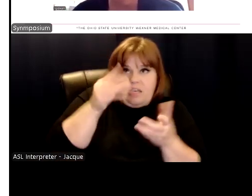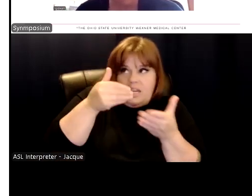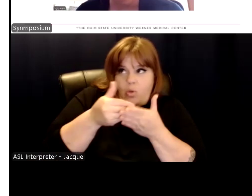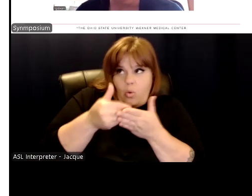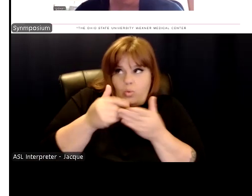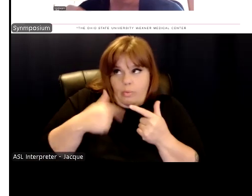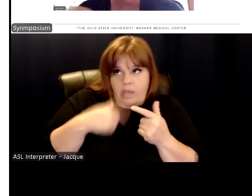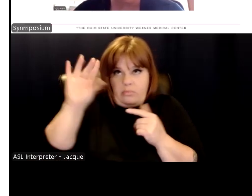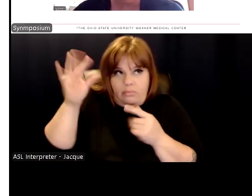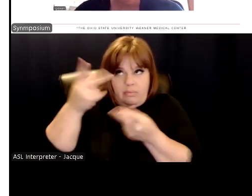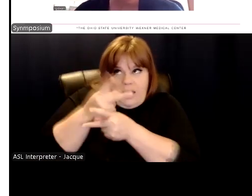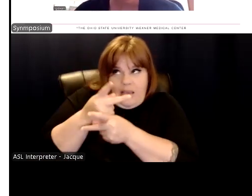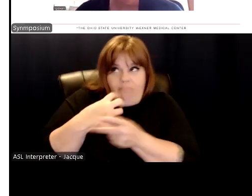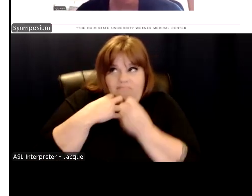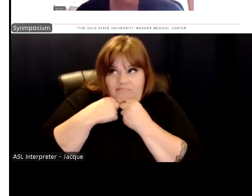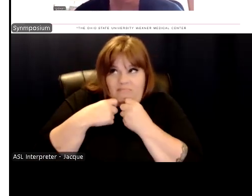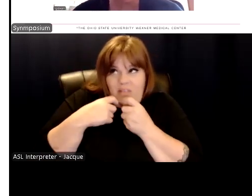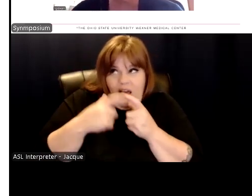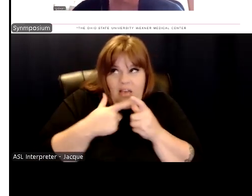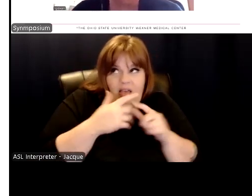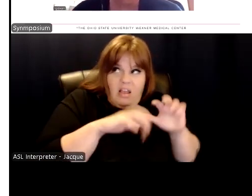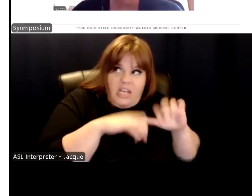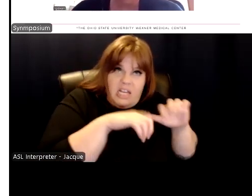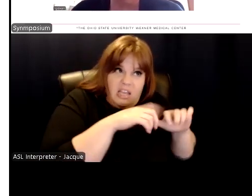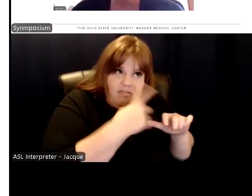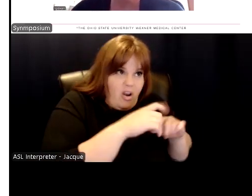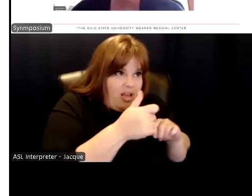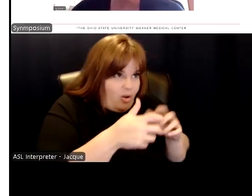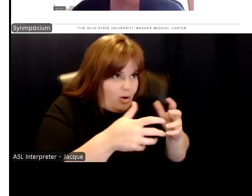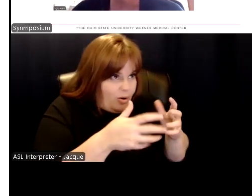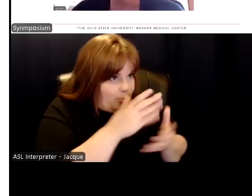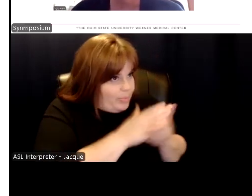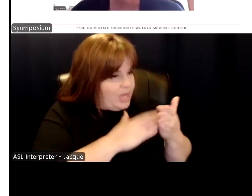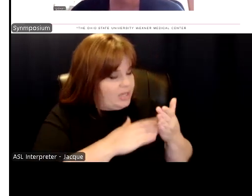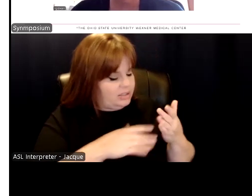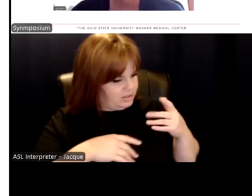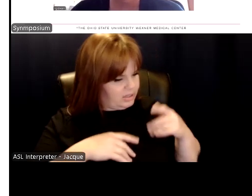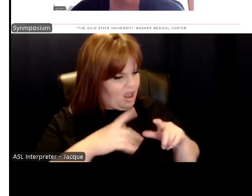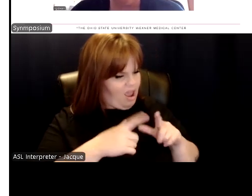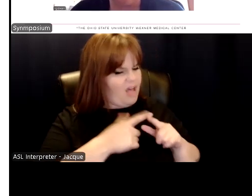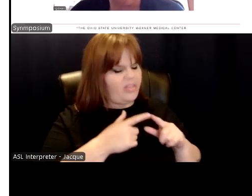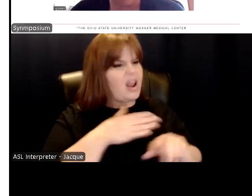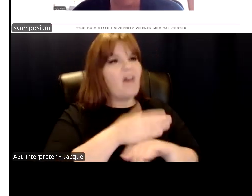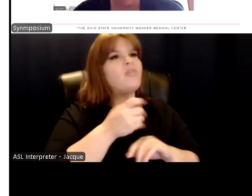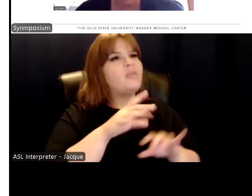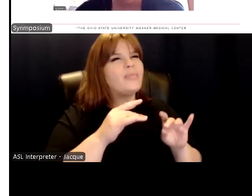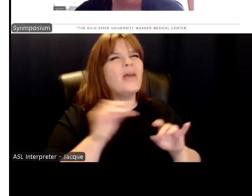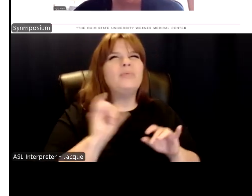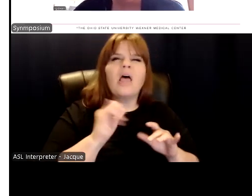piece. And then after I got a few pieces, what would happen, it was a little bit like walking through a